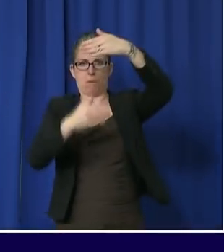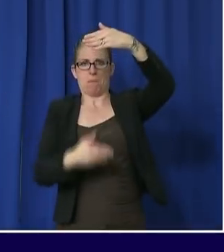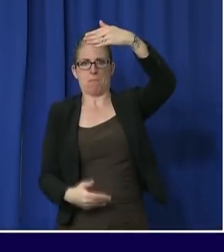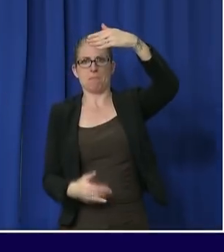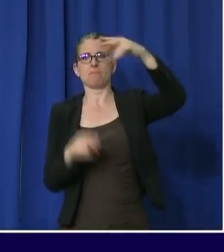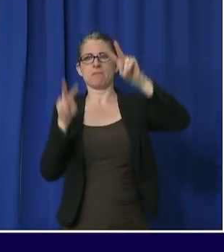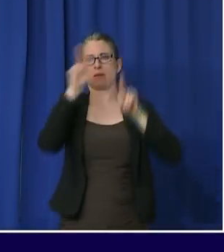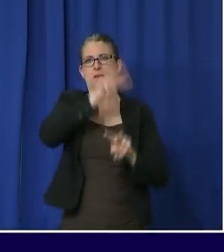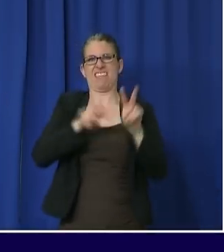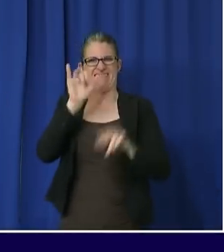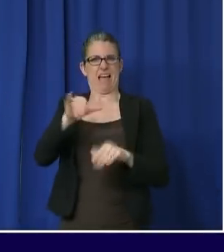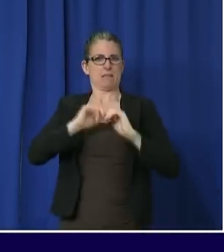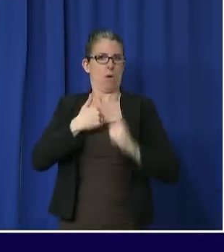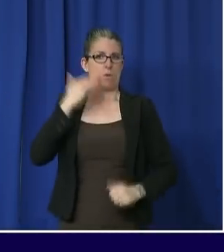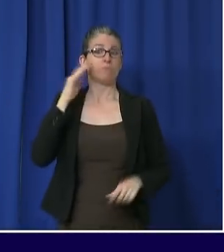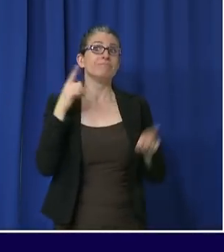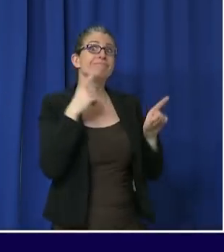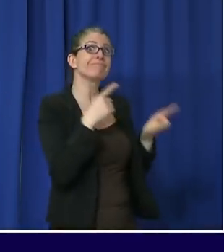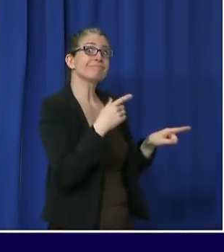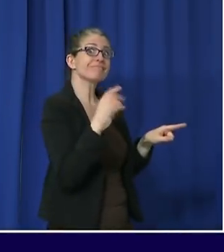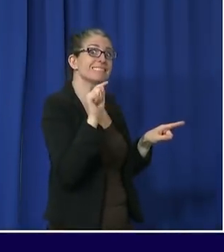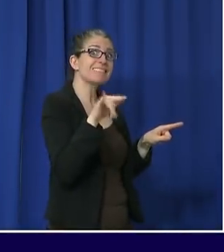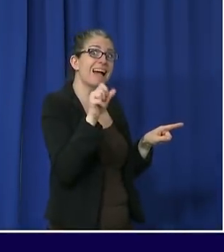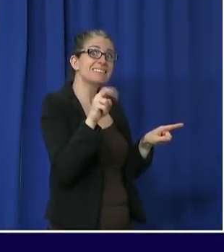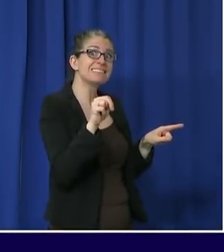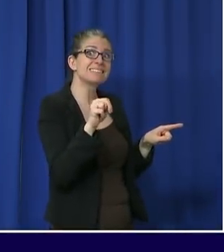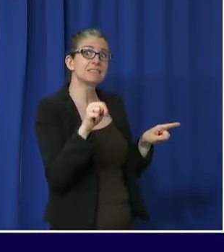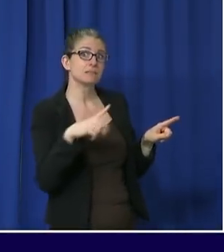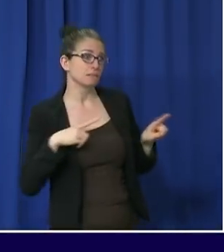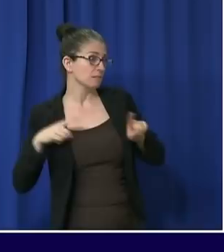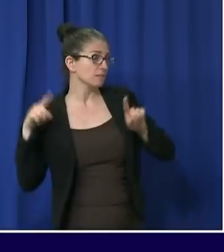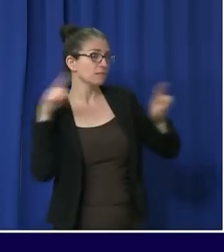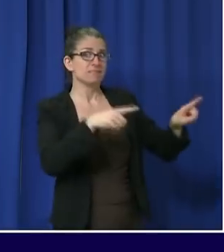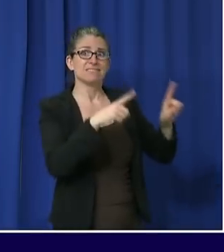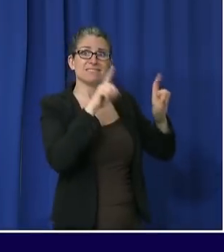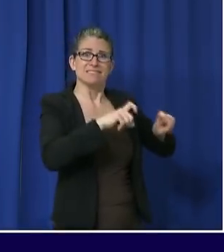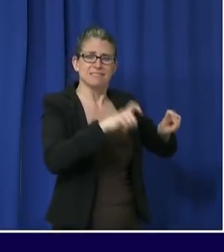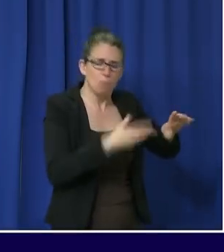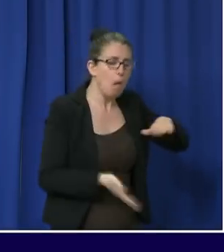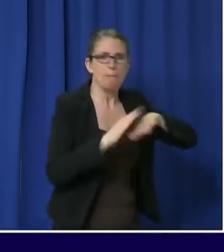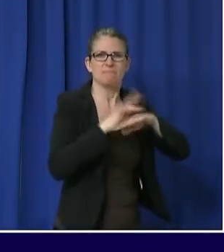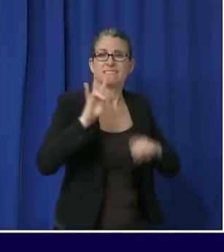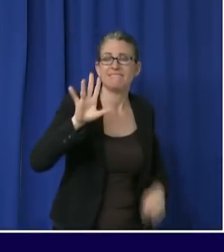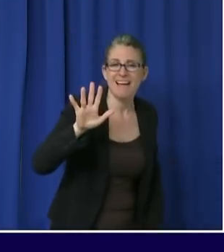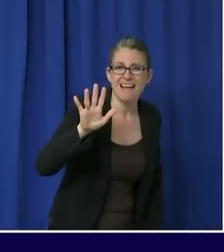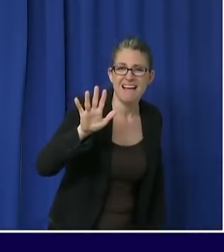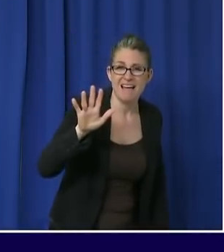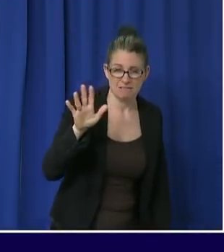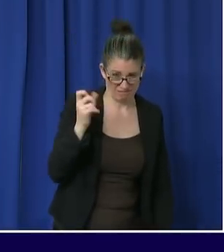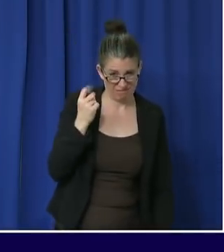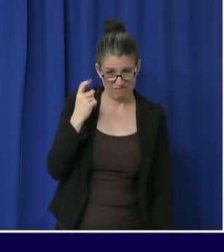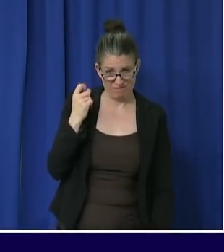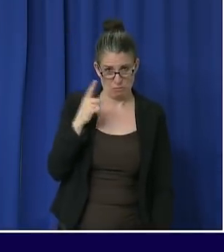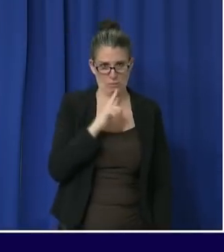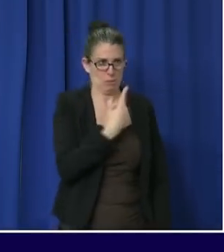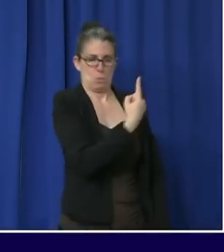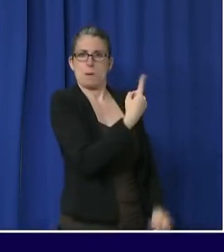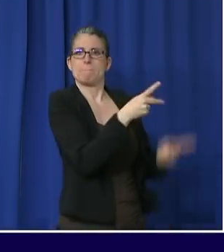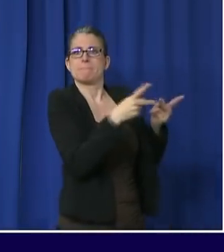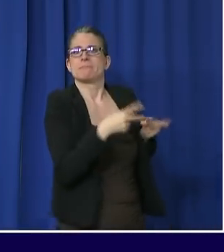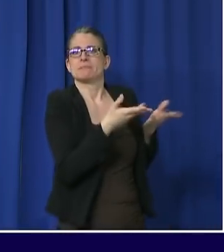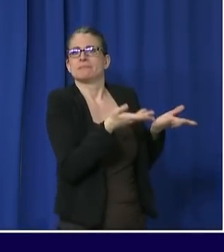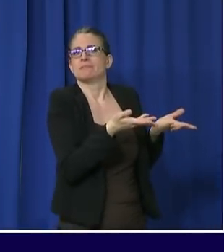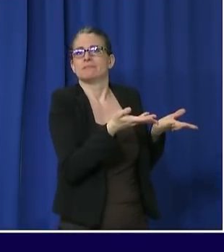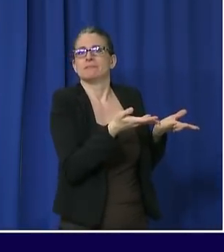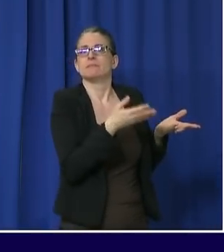moving average of the last 7 days over multiple 7-day periods to try to get a sense of whether we're going in an